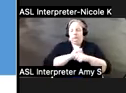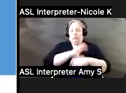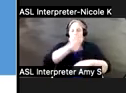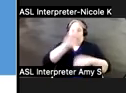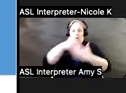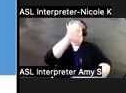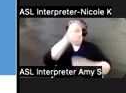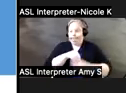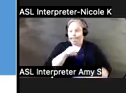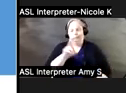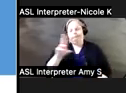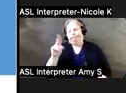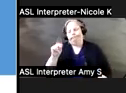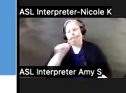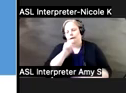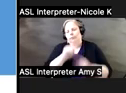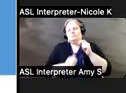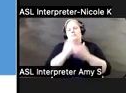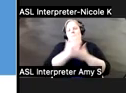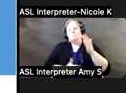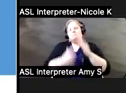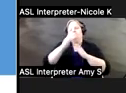any means. These are just some of the more common ones I use